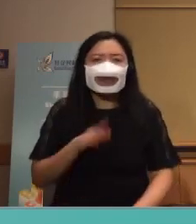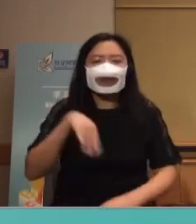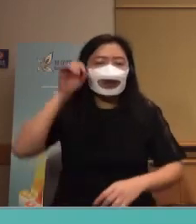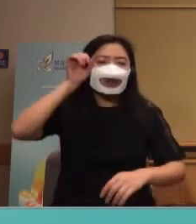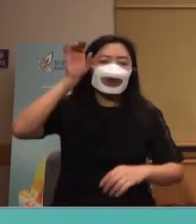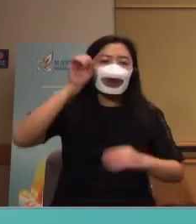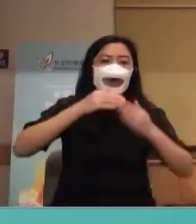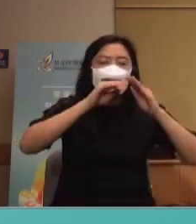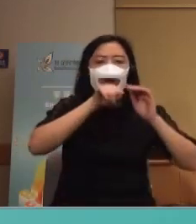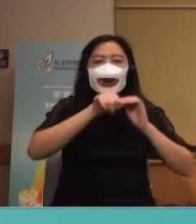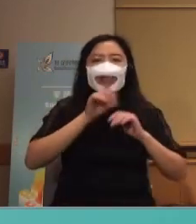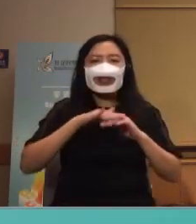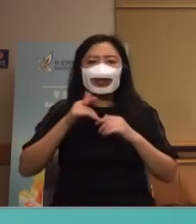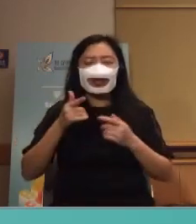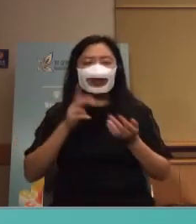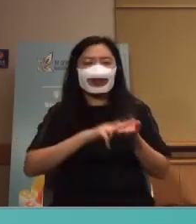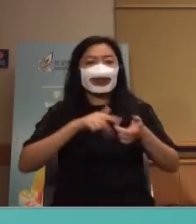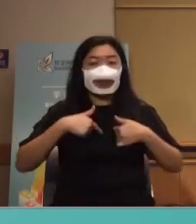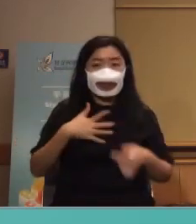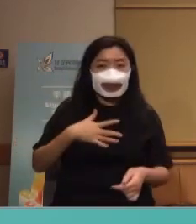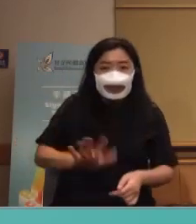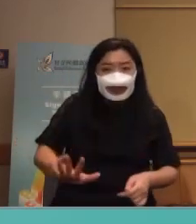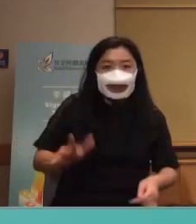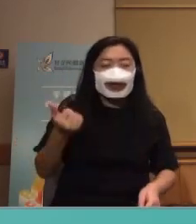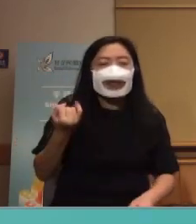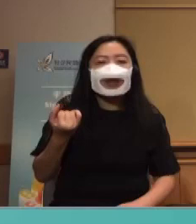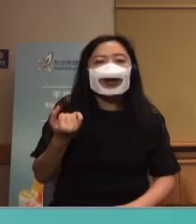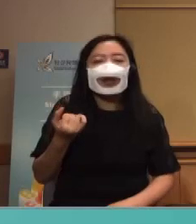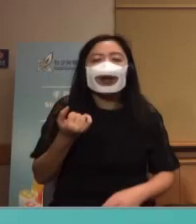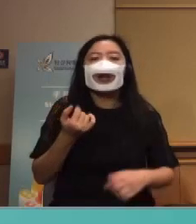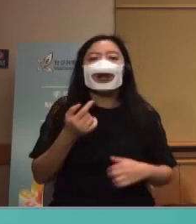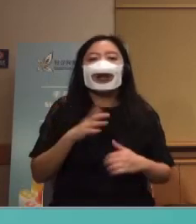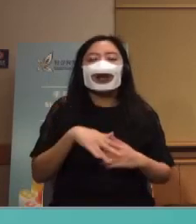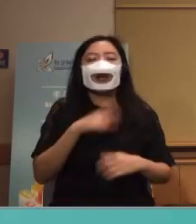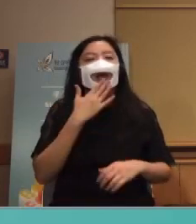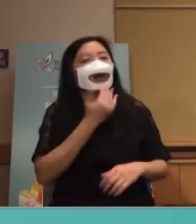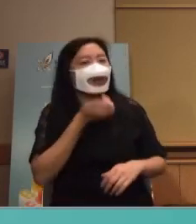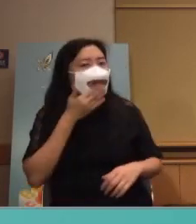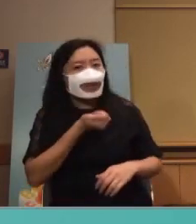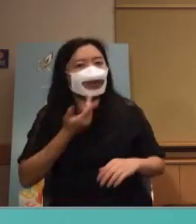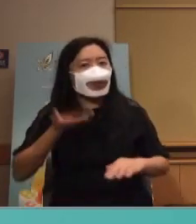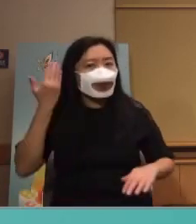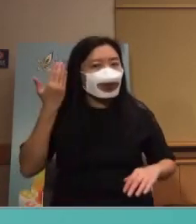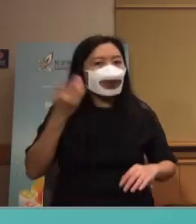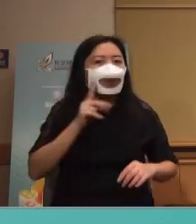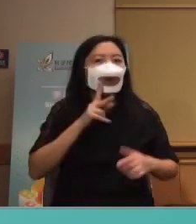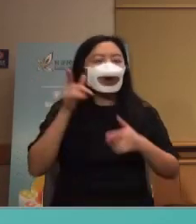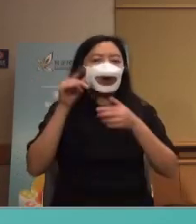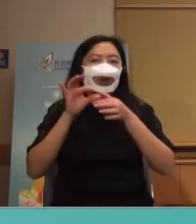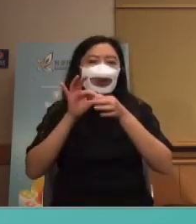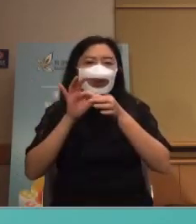interest. Yeah, I mean, look, yes, the Fed has printed a lot of money over the past few years, and now they're swinging the pendulum